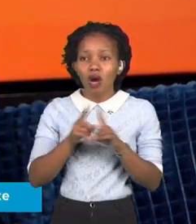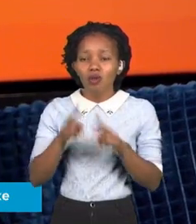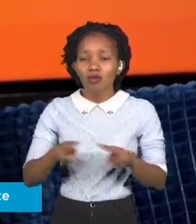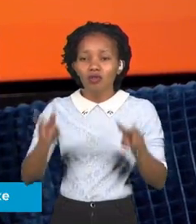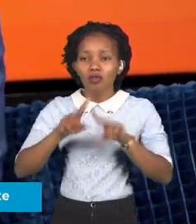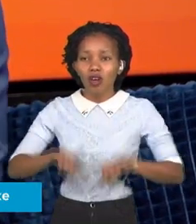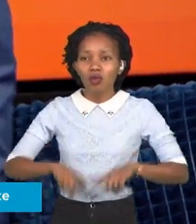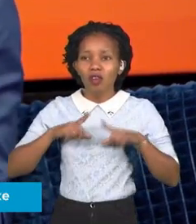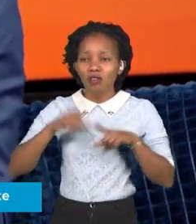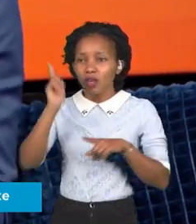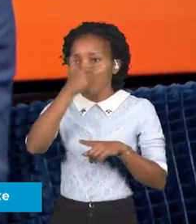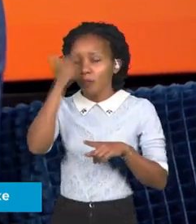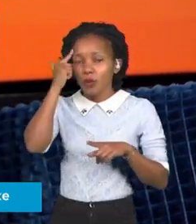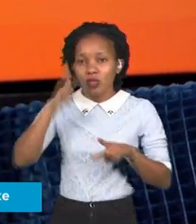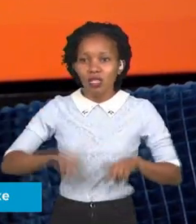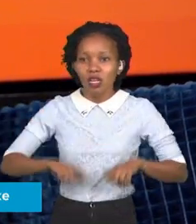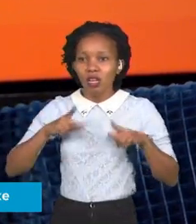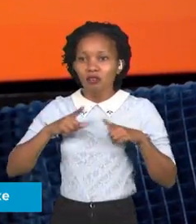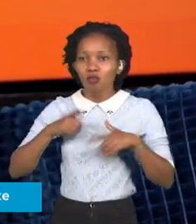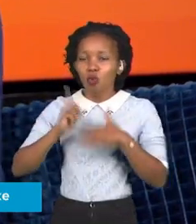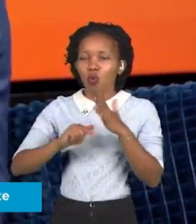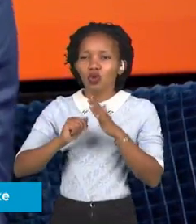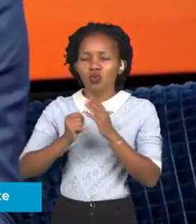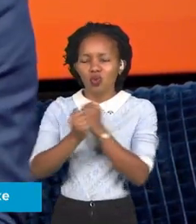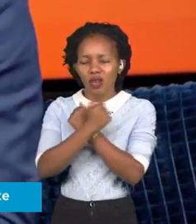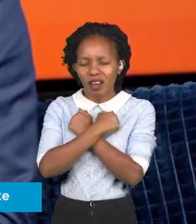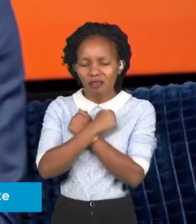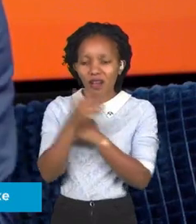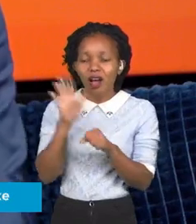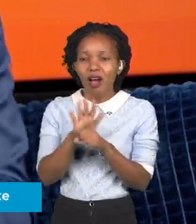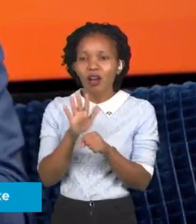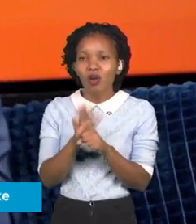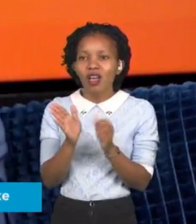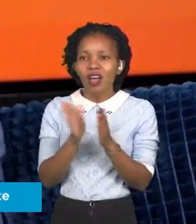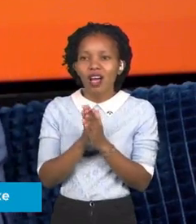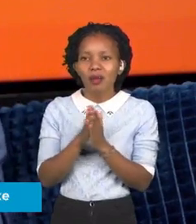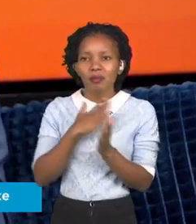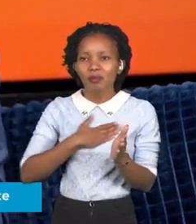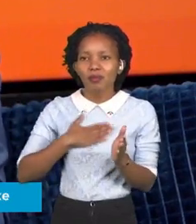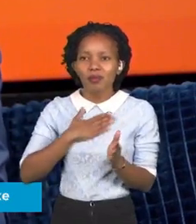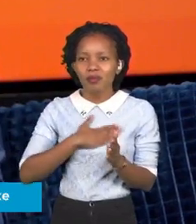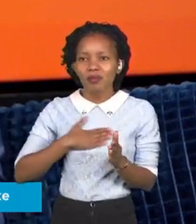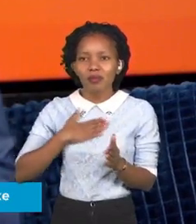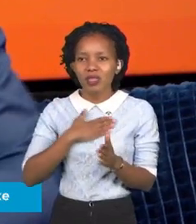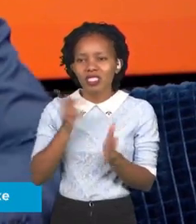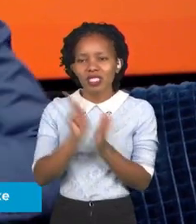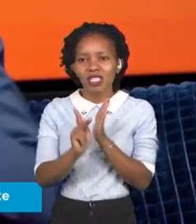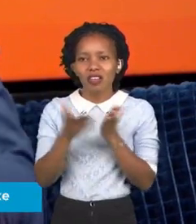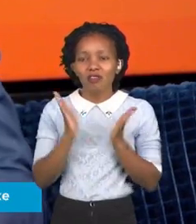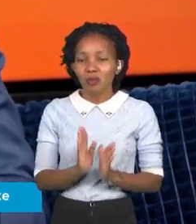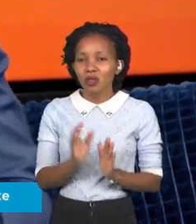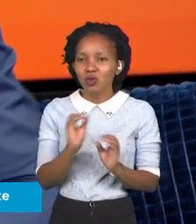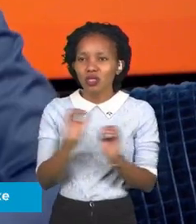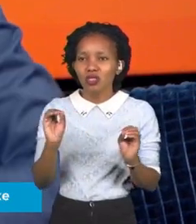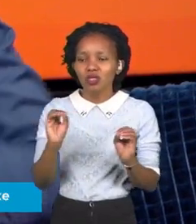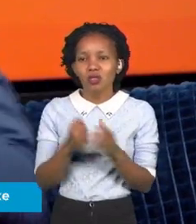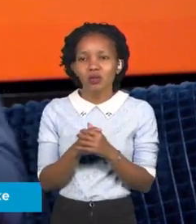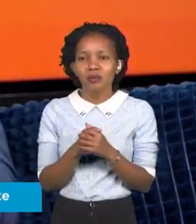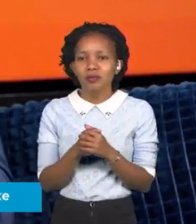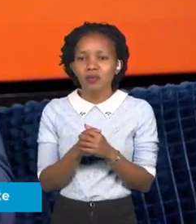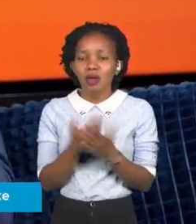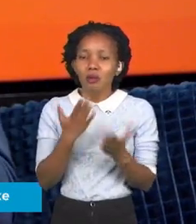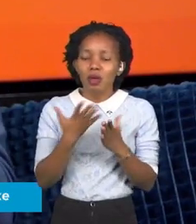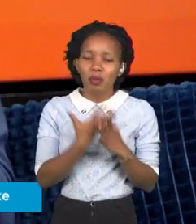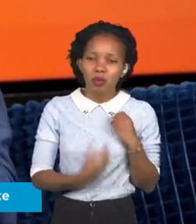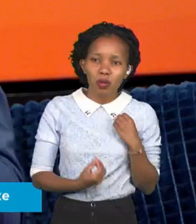life, because life is what we treasure actually so much. And let's not take someone's life in the name of love, in the name of maybe